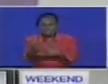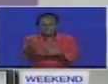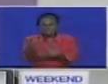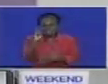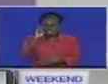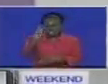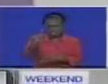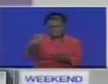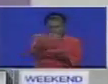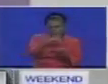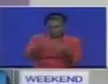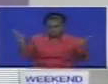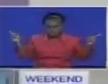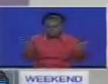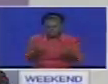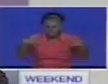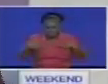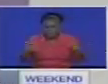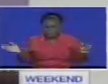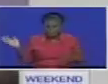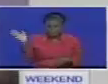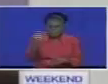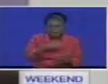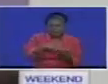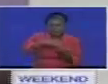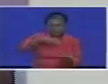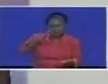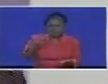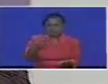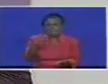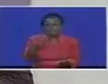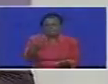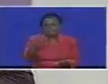Checkpoint for now. I want to take another short break. We'll be right back with more, plus more of your comments on our discussion tonight. Stay with us.